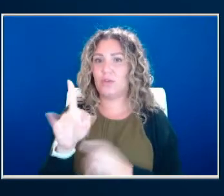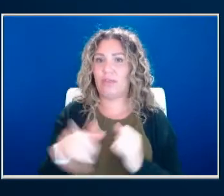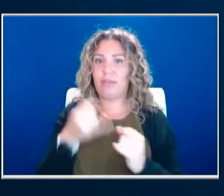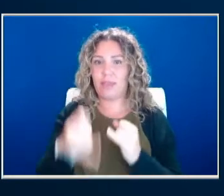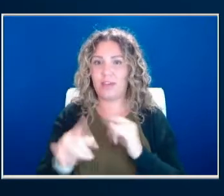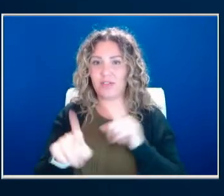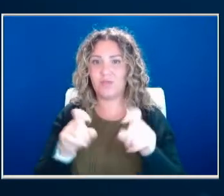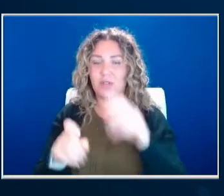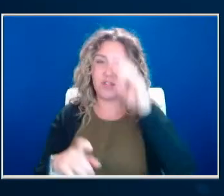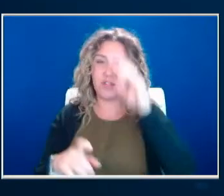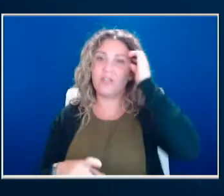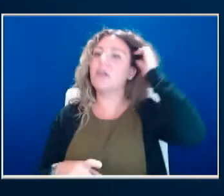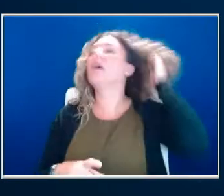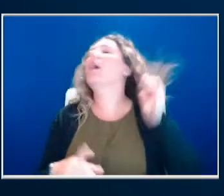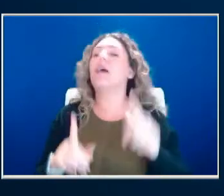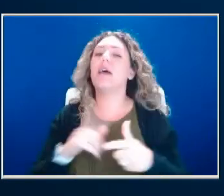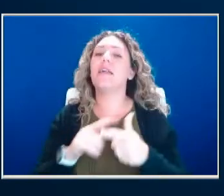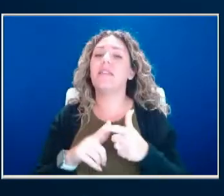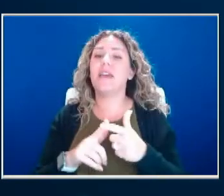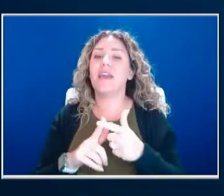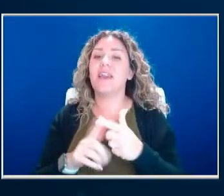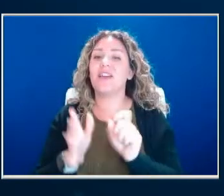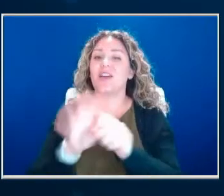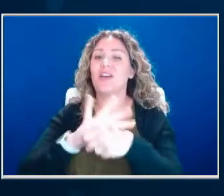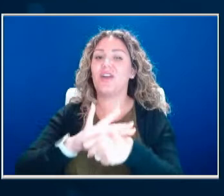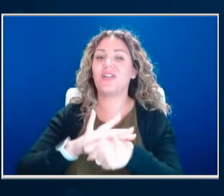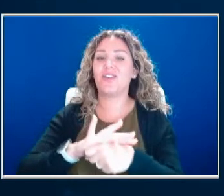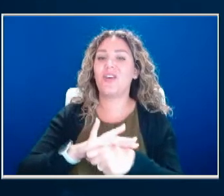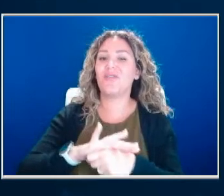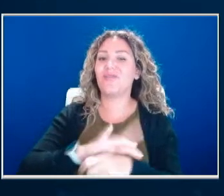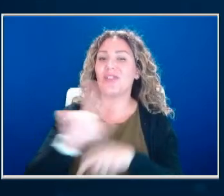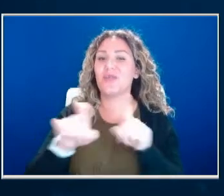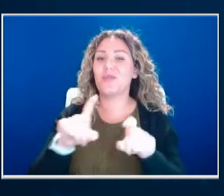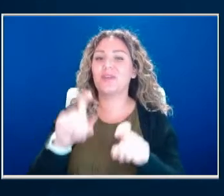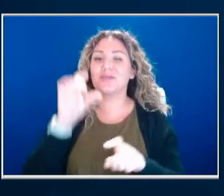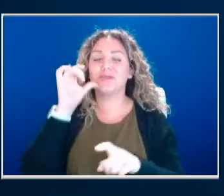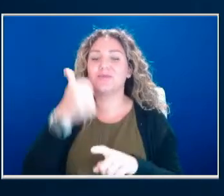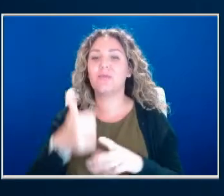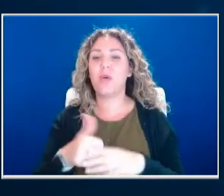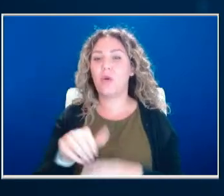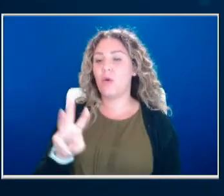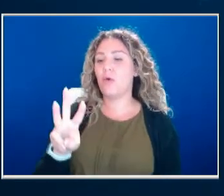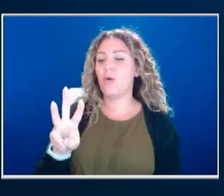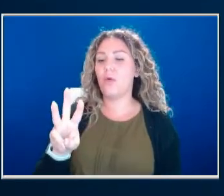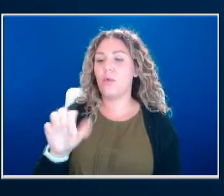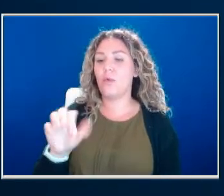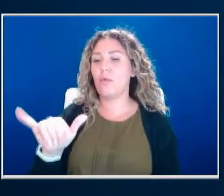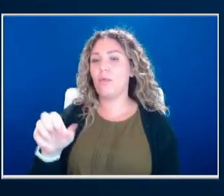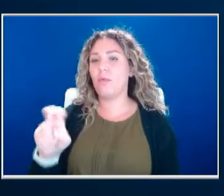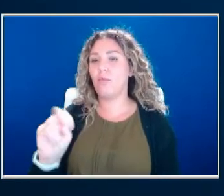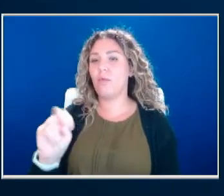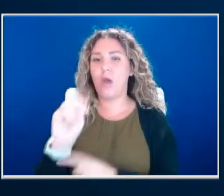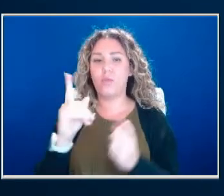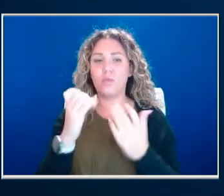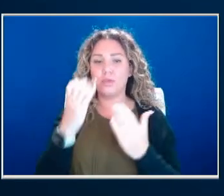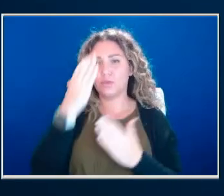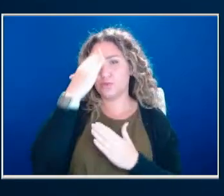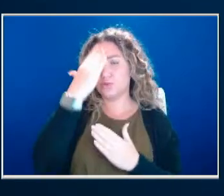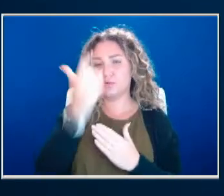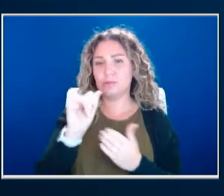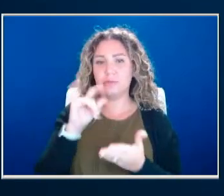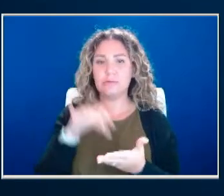we'll ask our COVID questions tomorrow, Dr. Hawkinson, okay? Yeah. Juan wants to know, are there any studies of stroke